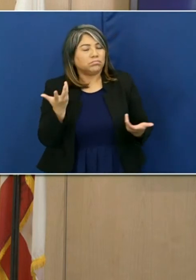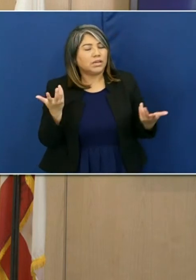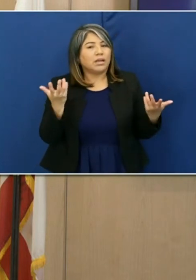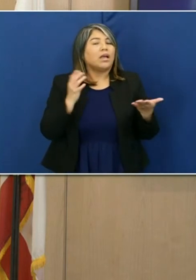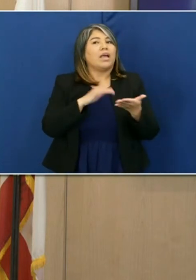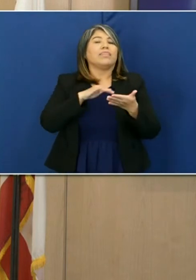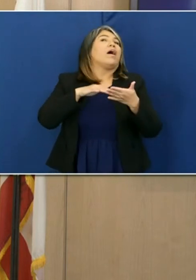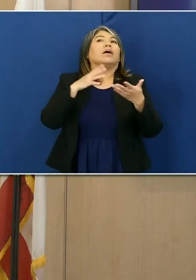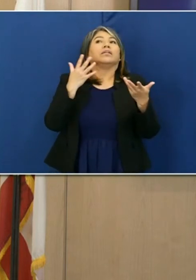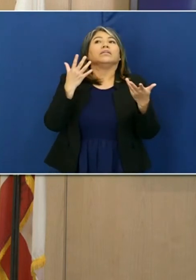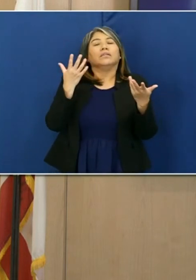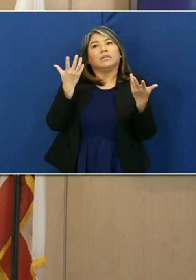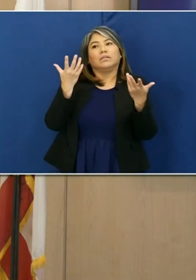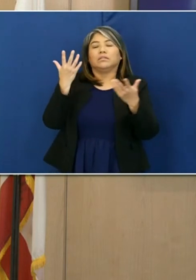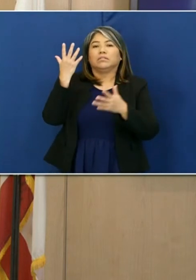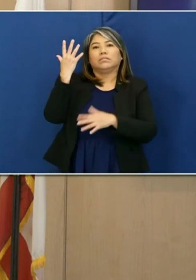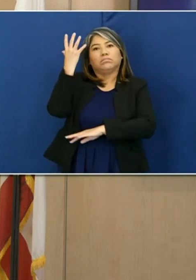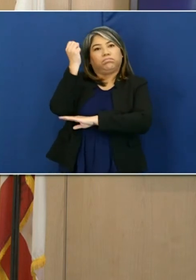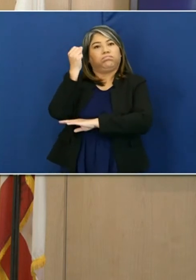benchmark